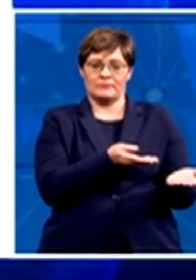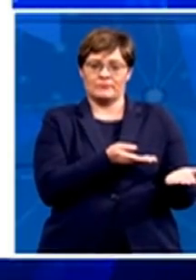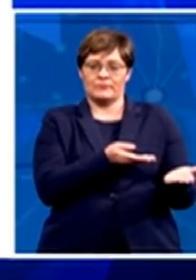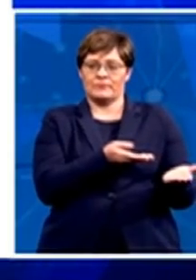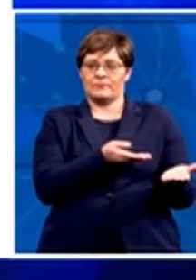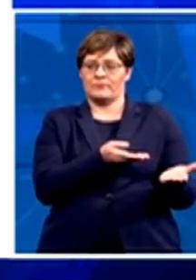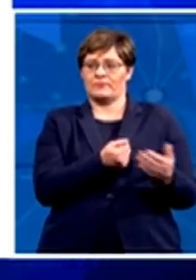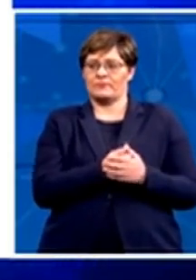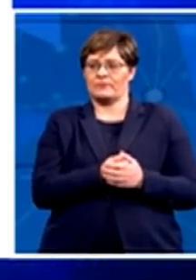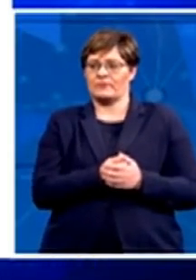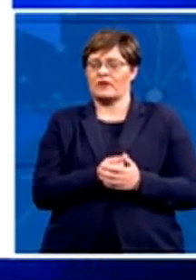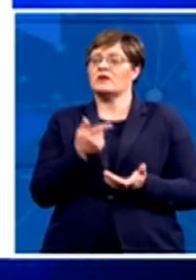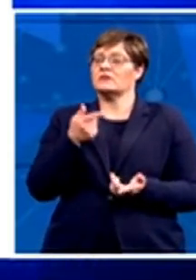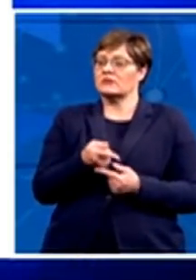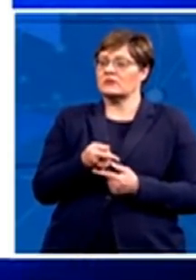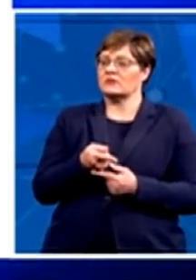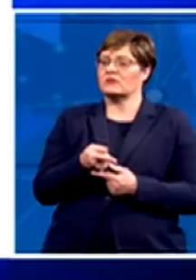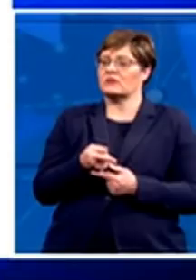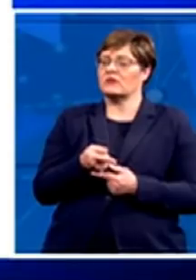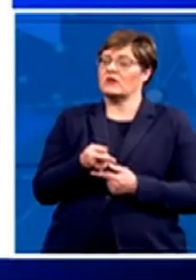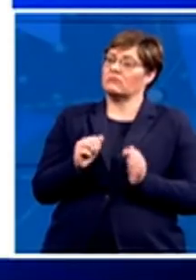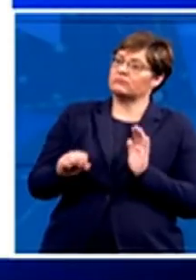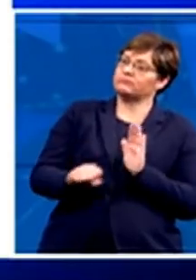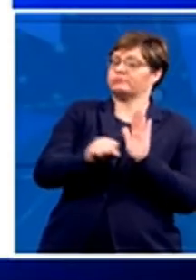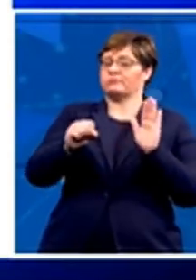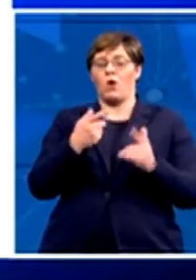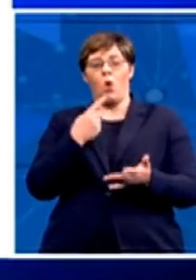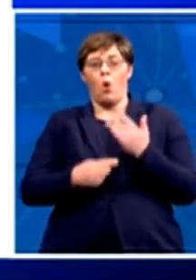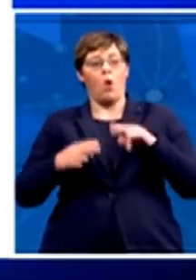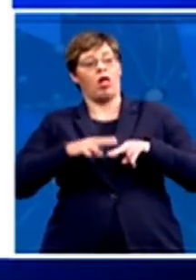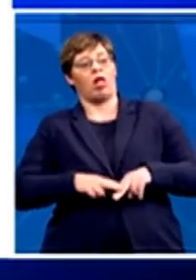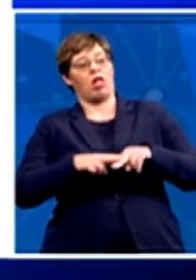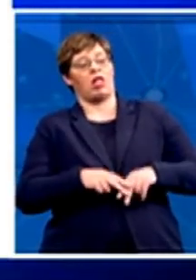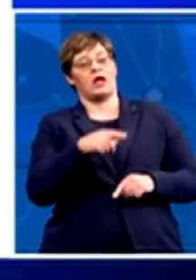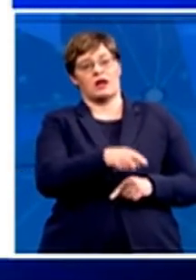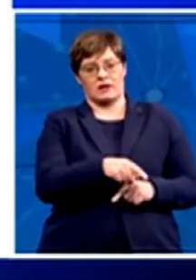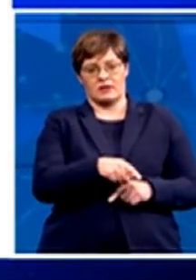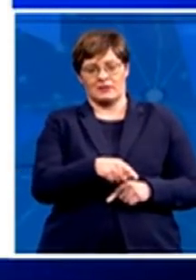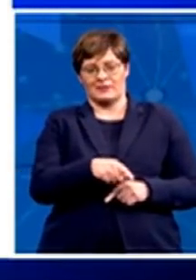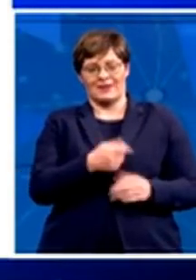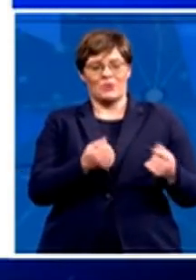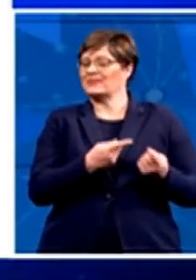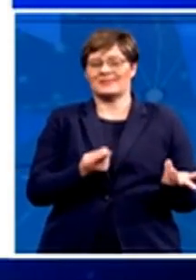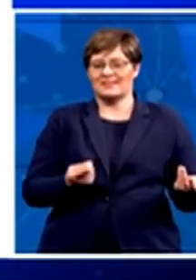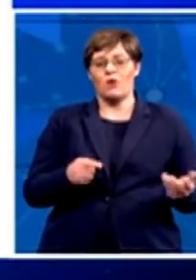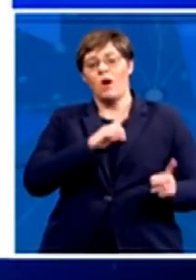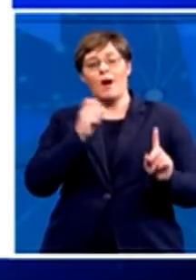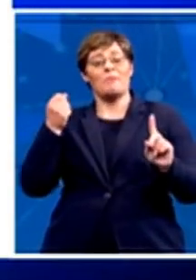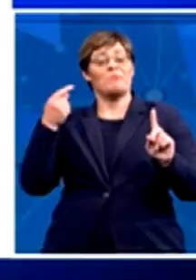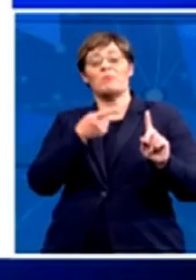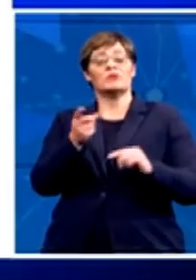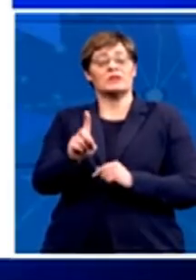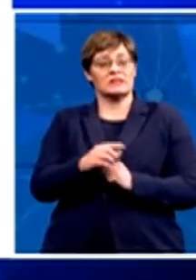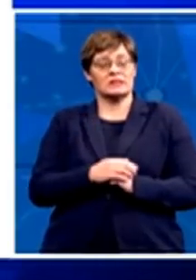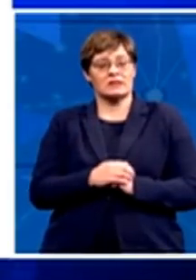stamping or absolute reliance on the panel report. As I've indicated, the purpose of that was to allow for sifting to